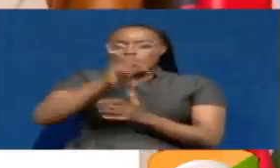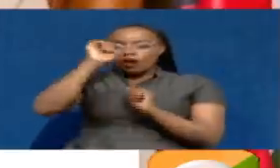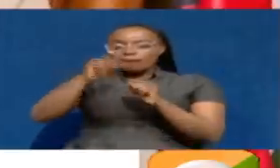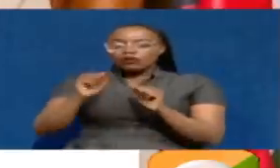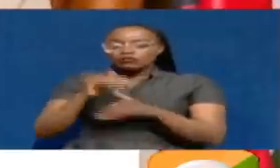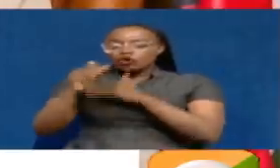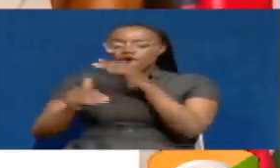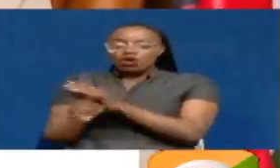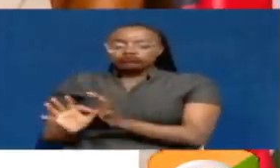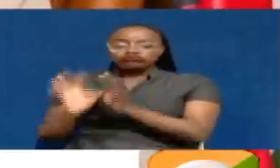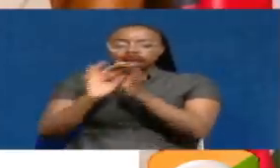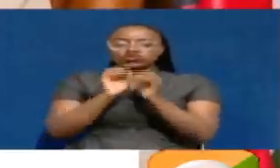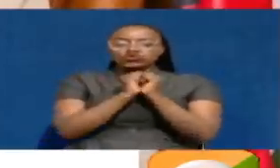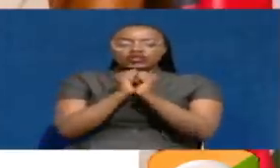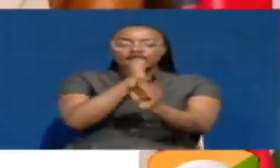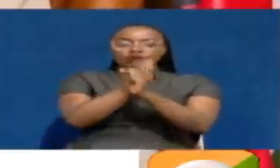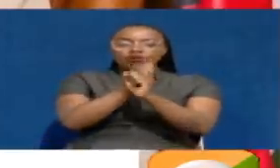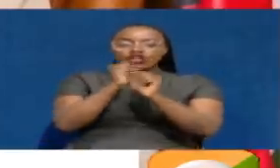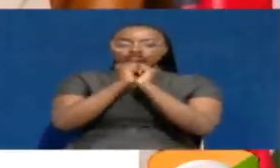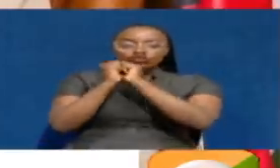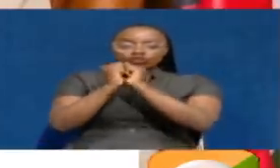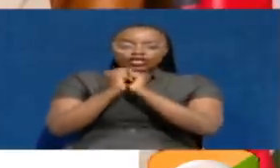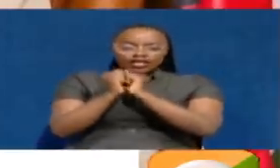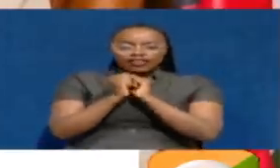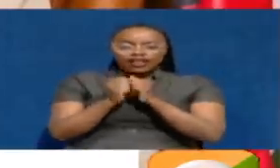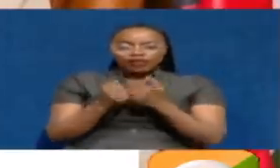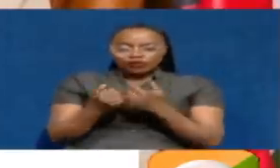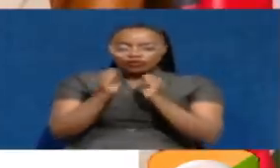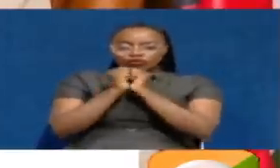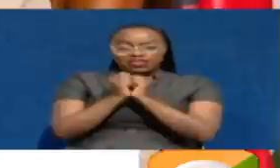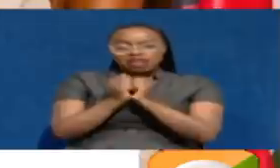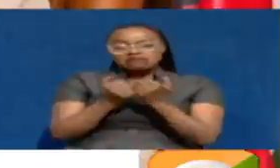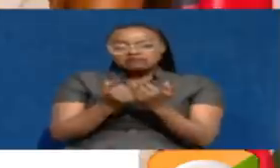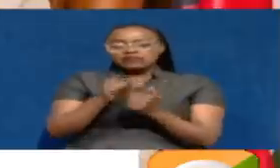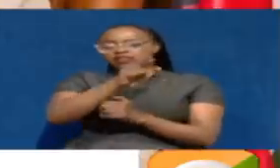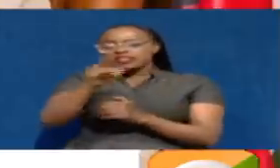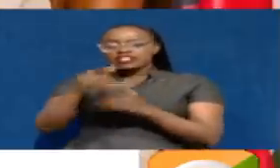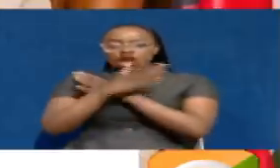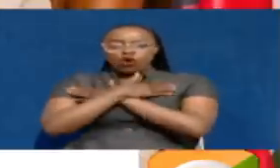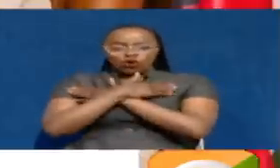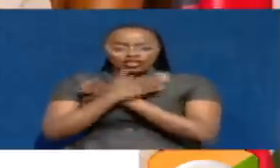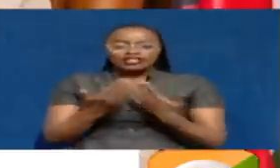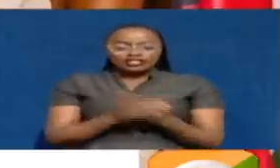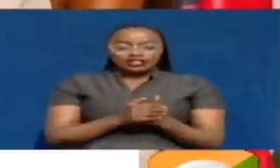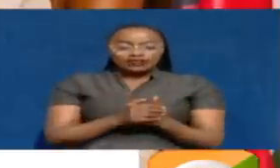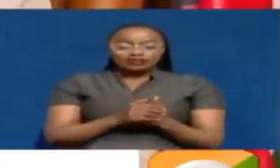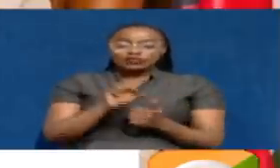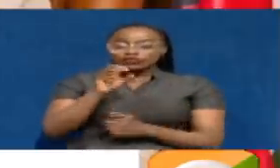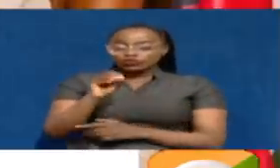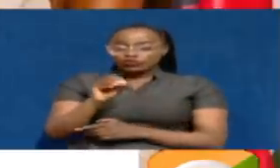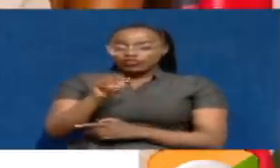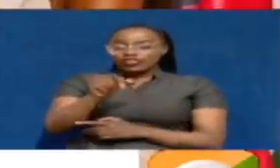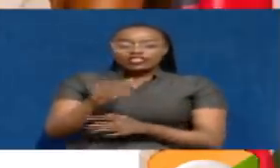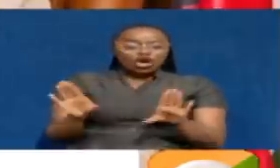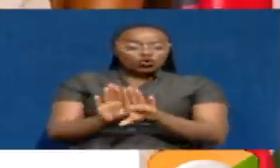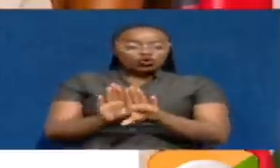bring together. We can work together with those colleagues. So the door